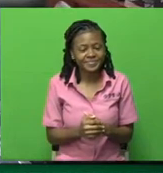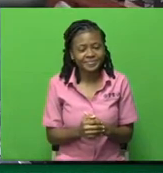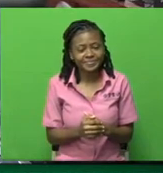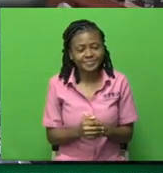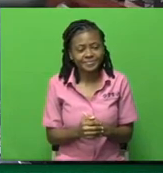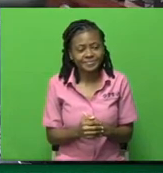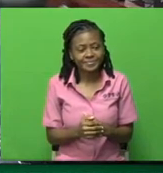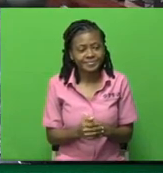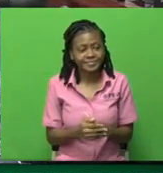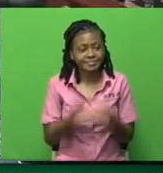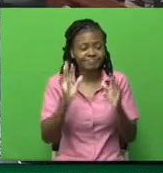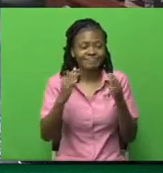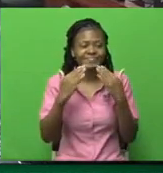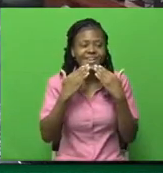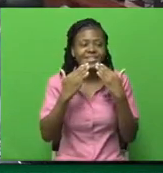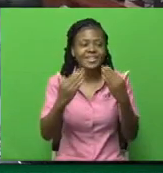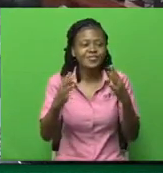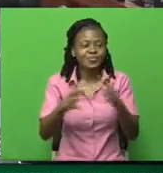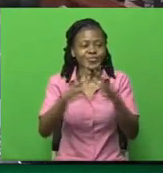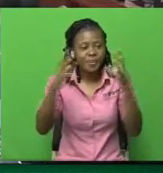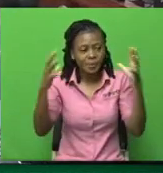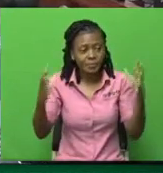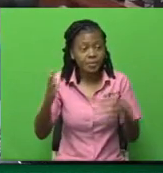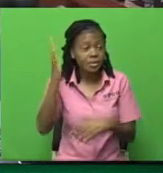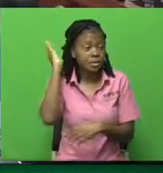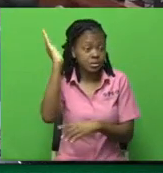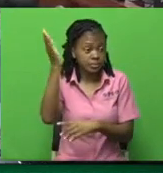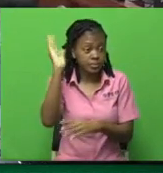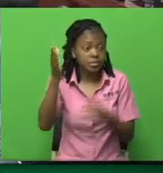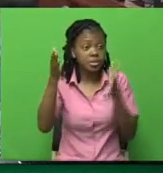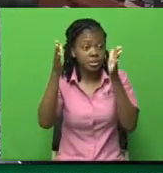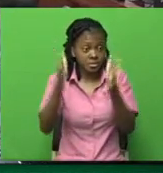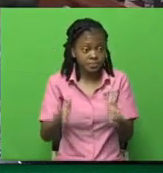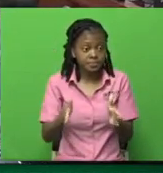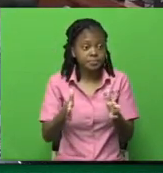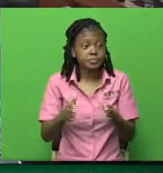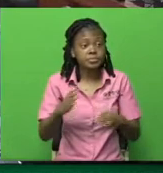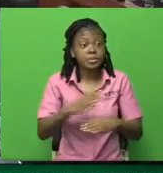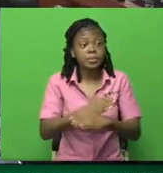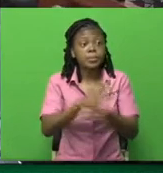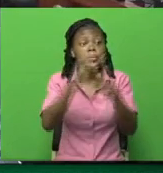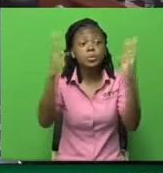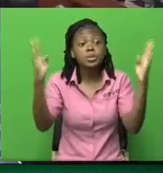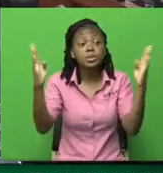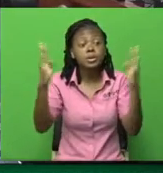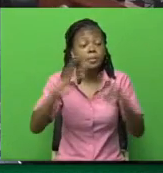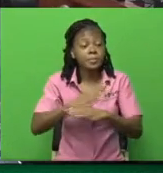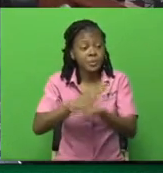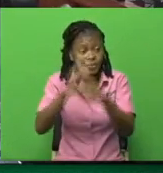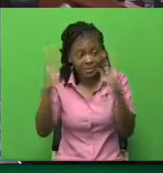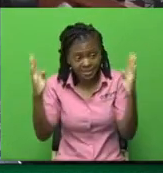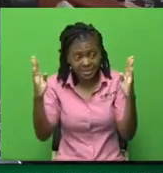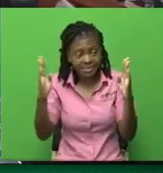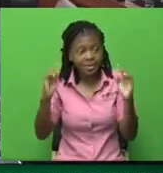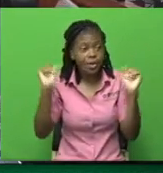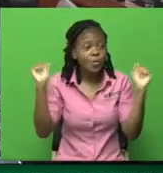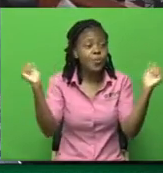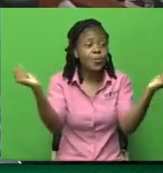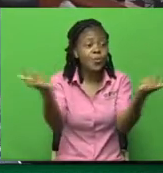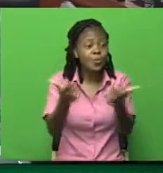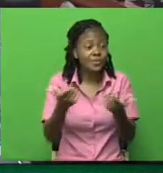thank you very much Madam speaker good morning members of this honorable chamber